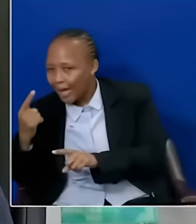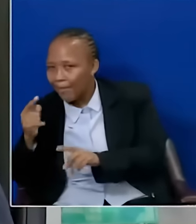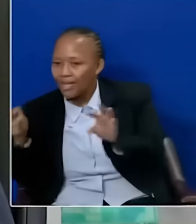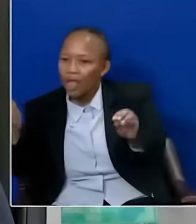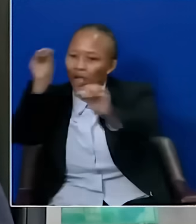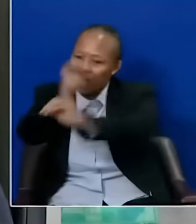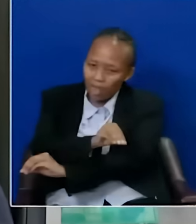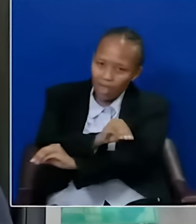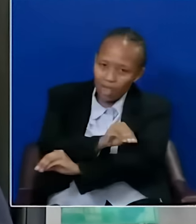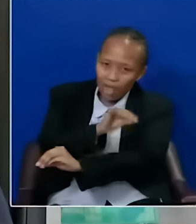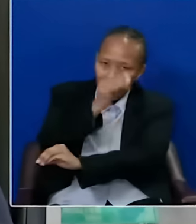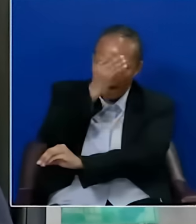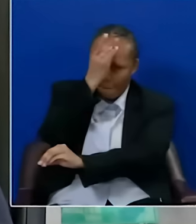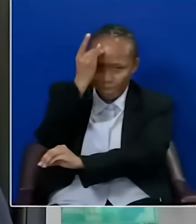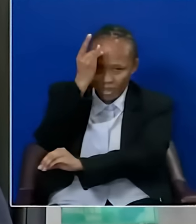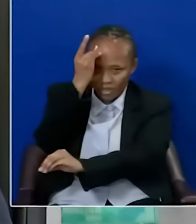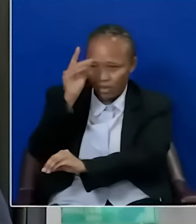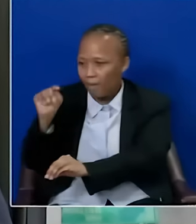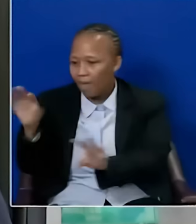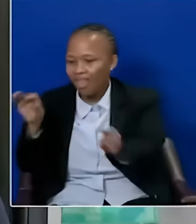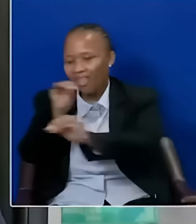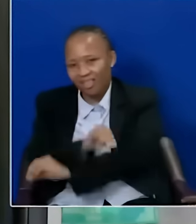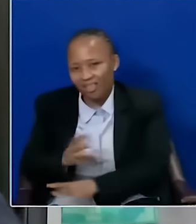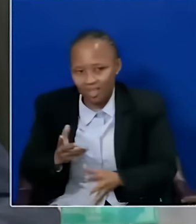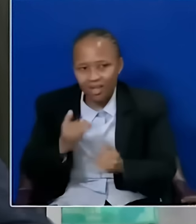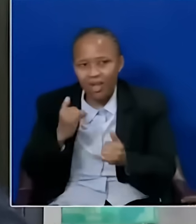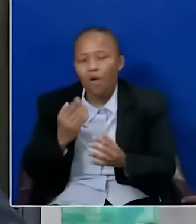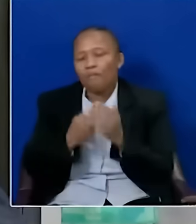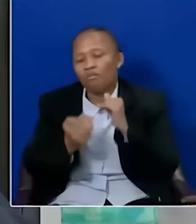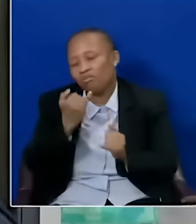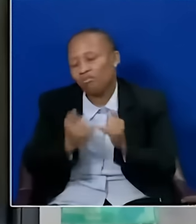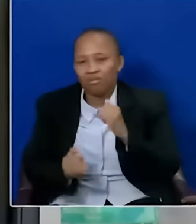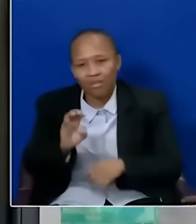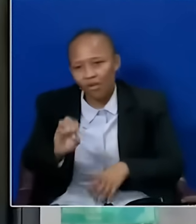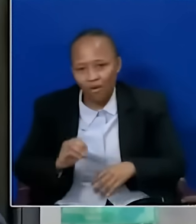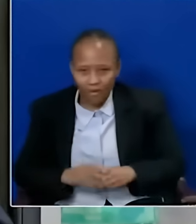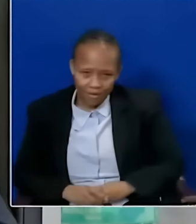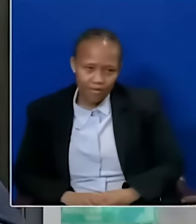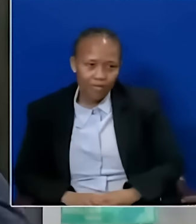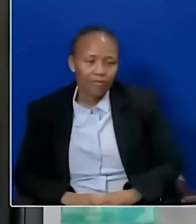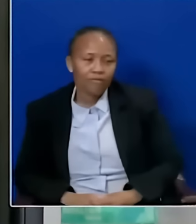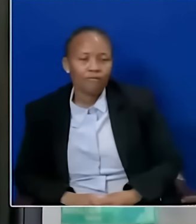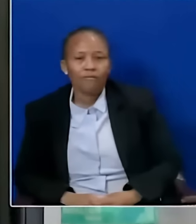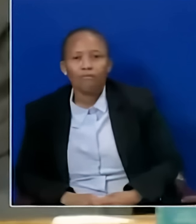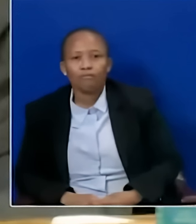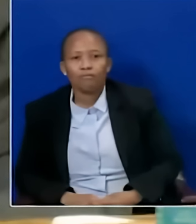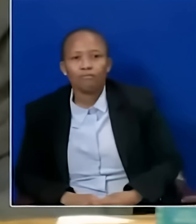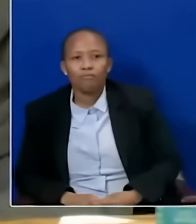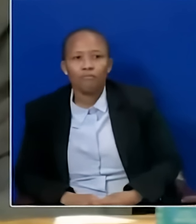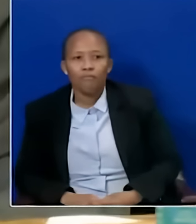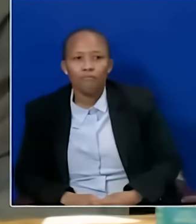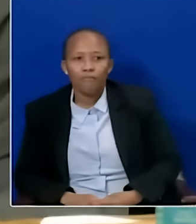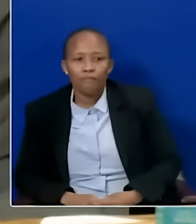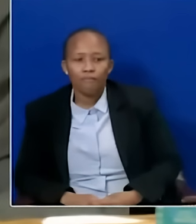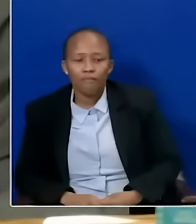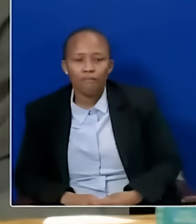missed those mistakes, Commissioners. Brigadier, in fairness